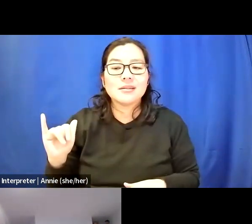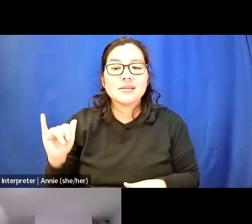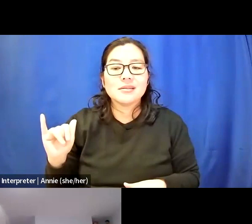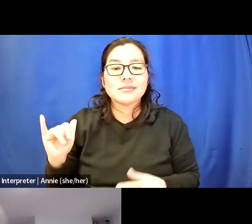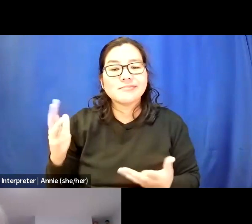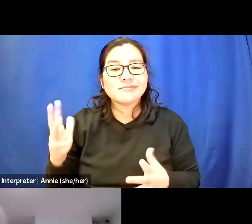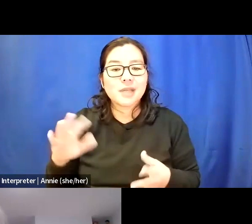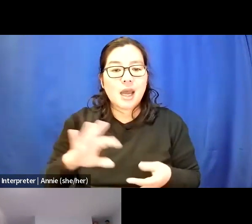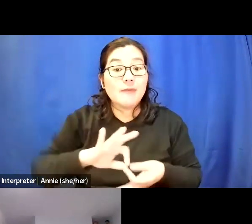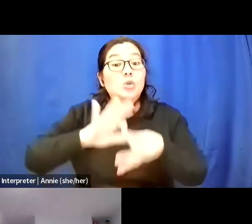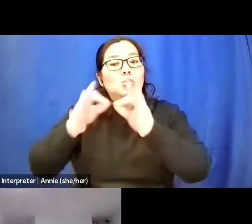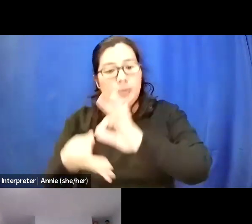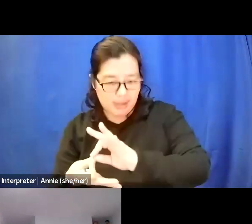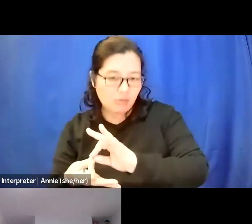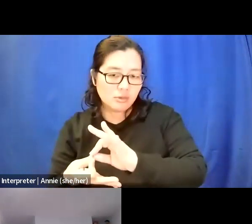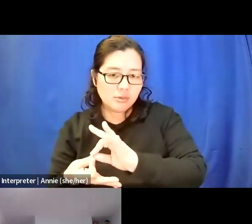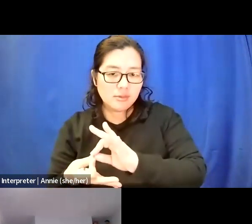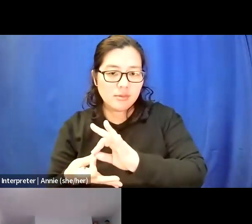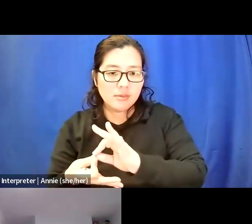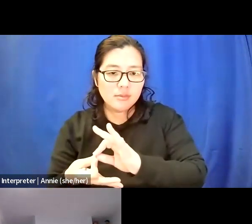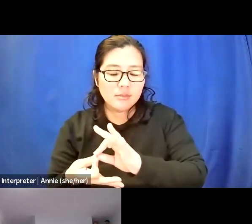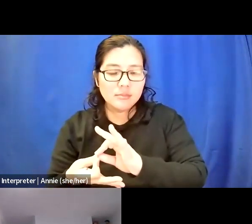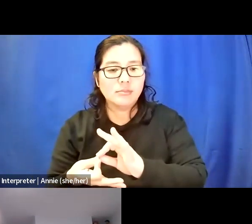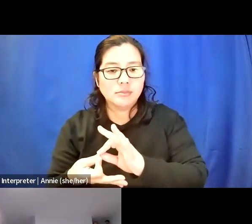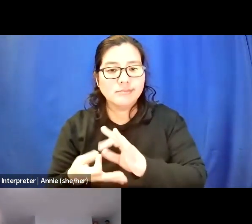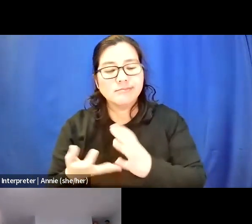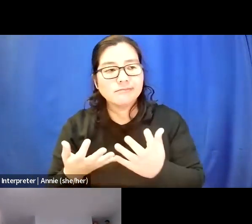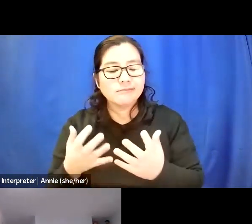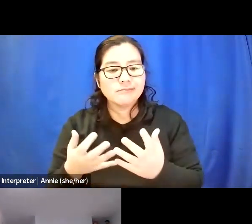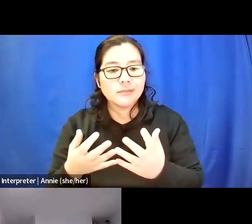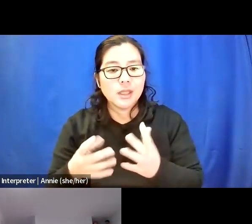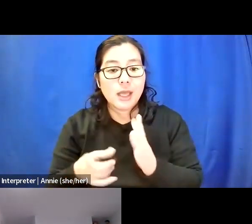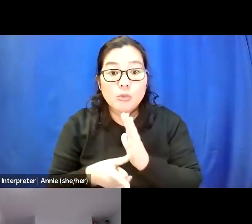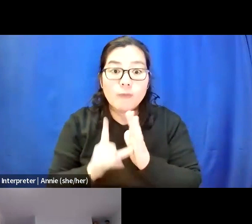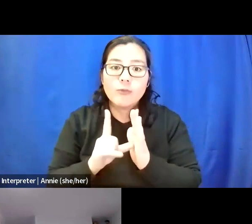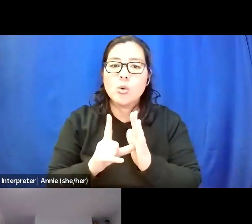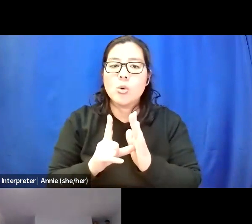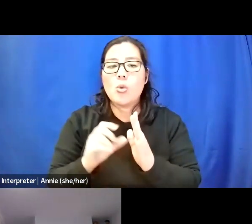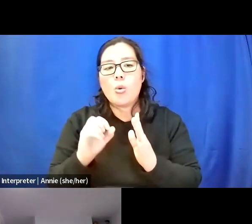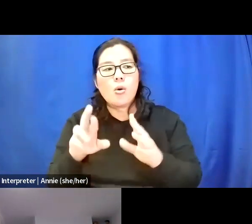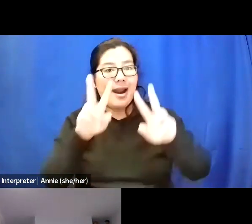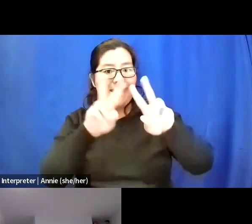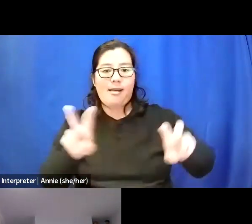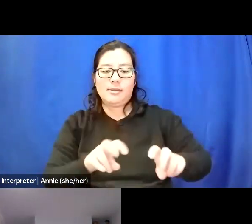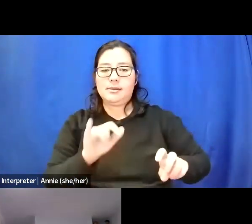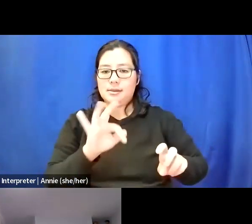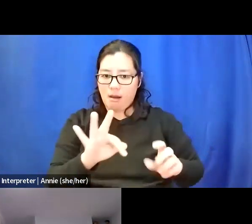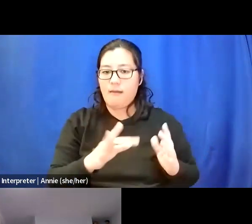an interpretation, almost like a review or analysis of,